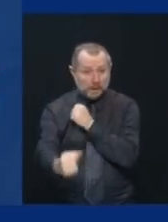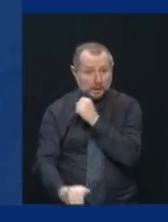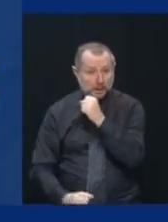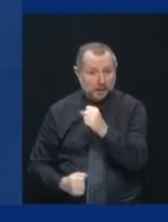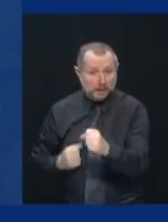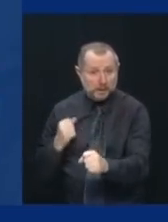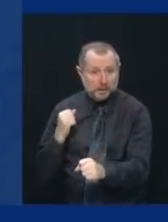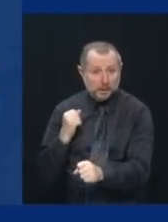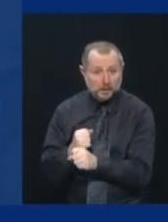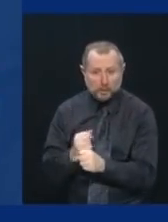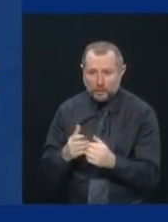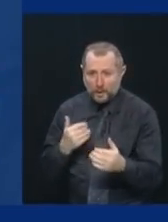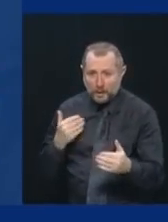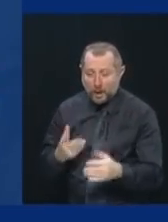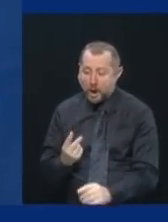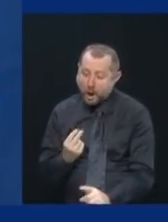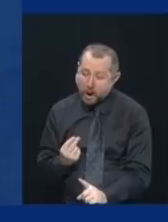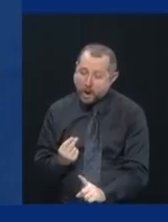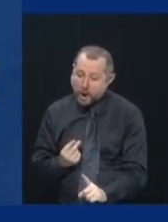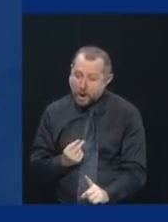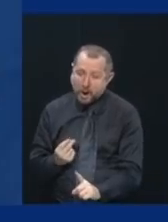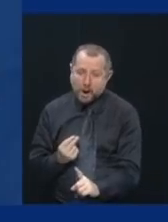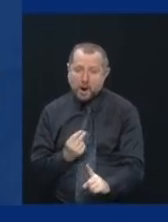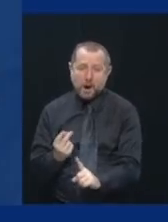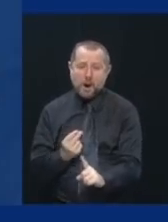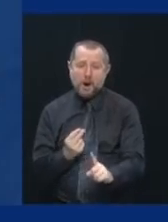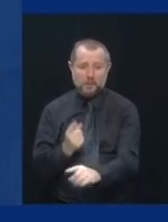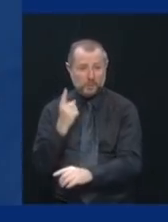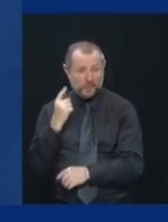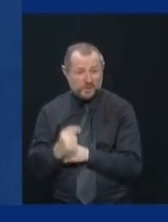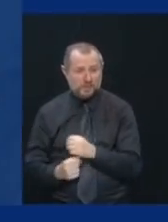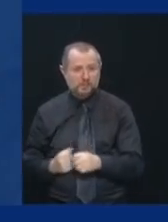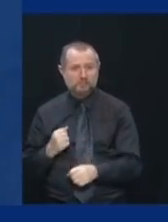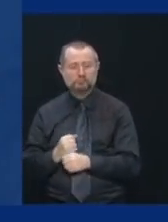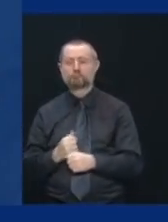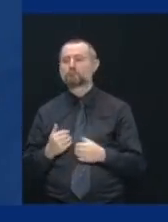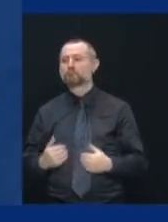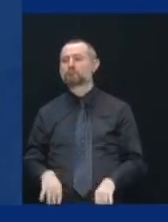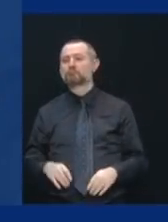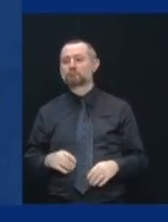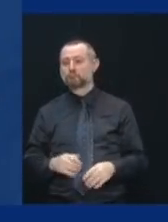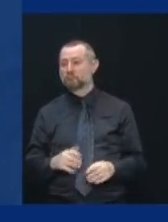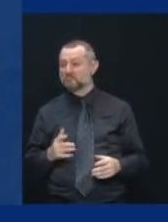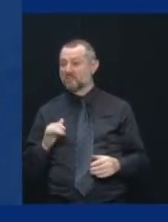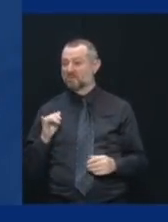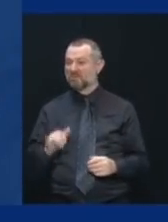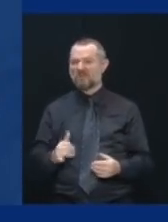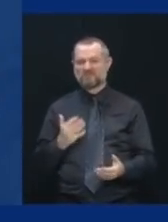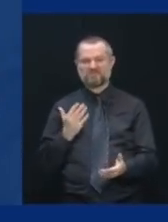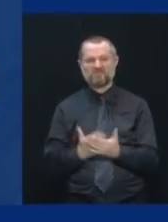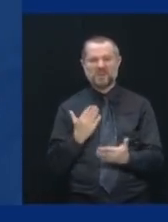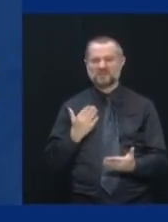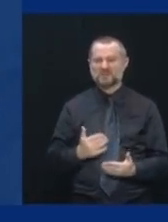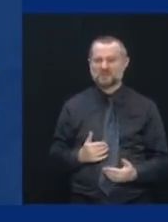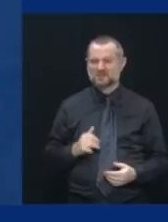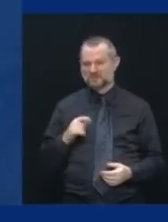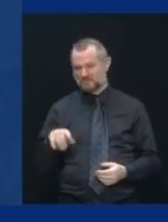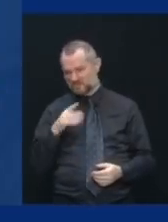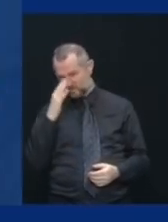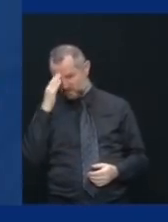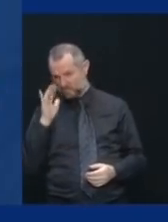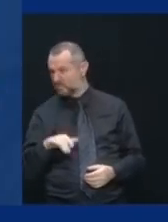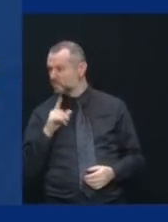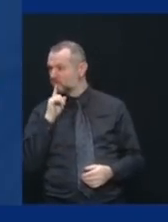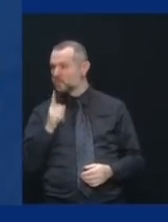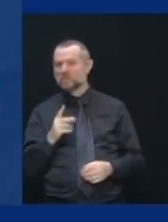a sober note, but also a realistic note. Well, why don't I